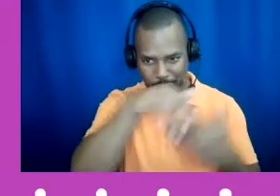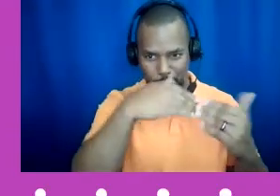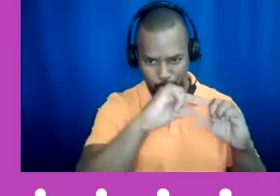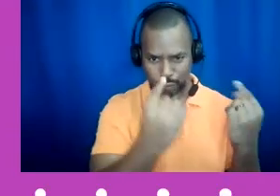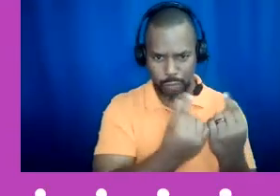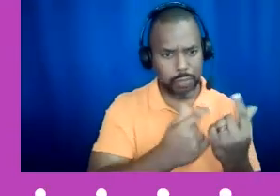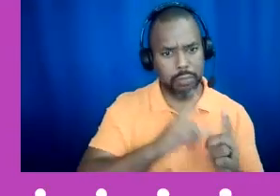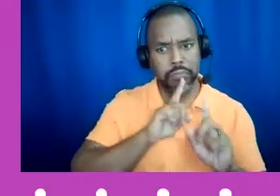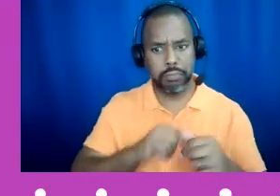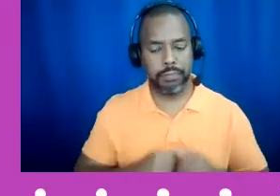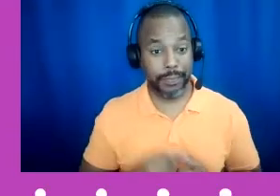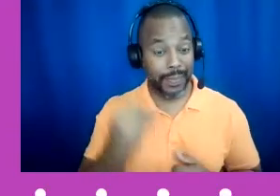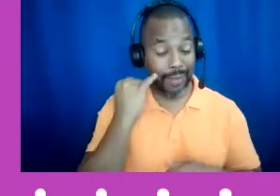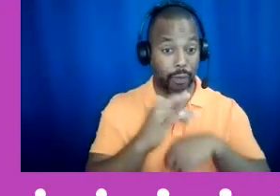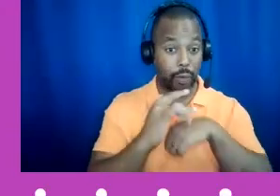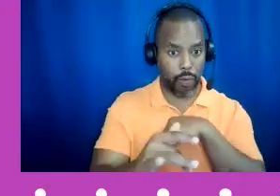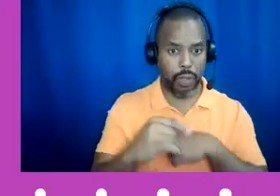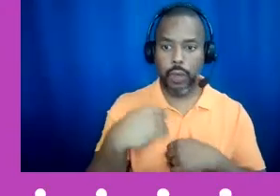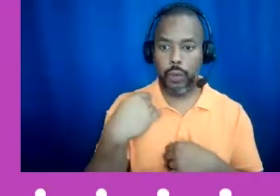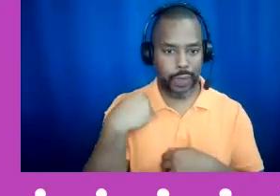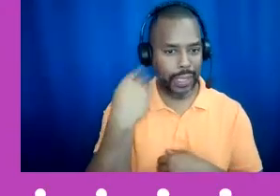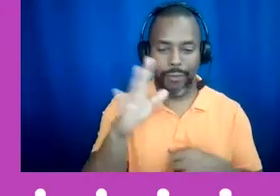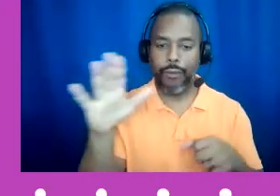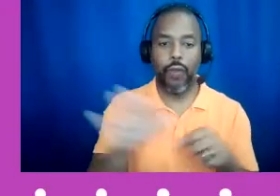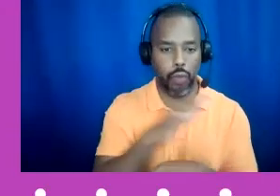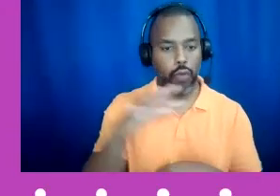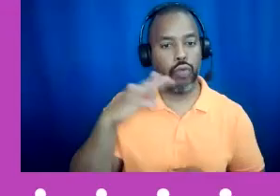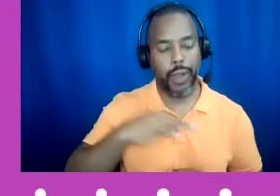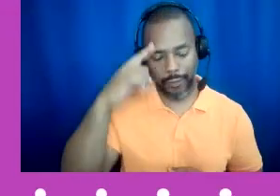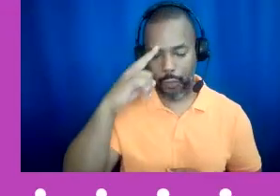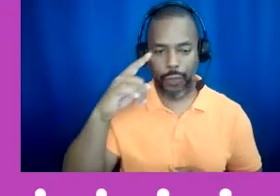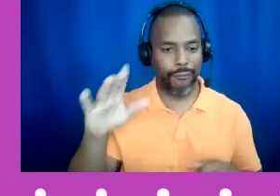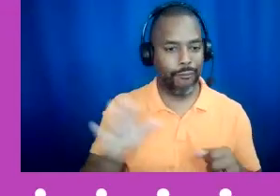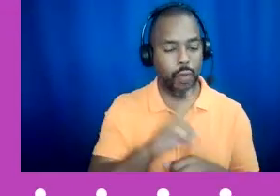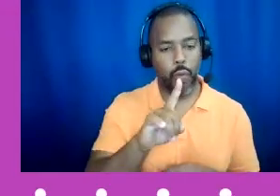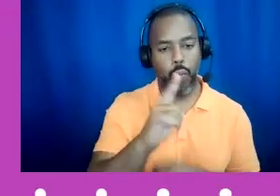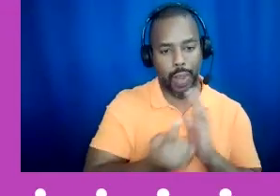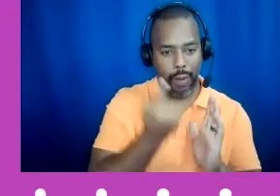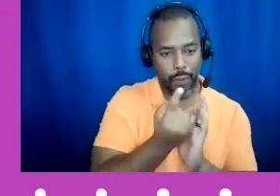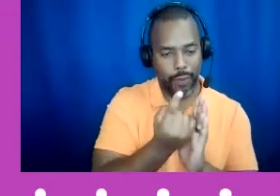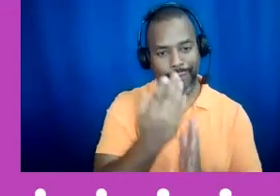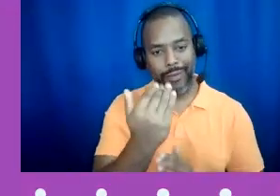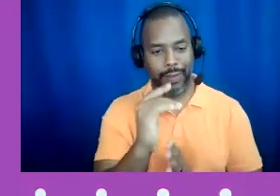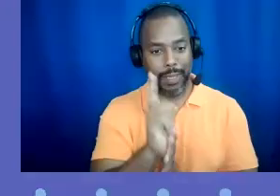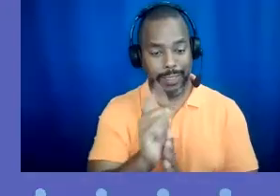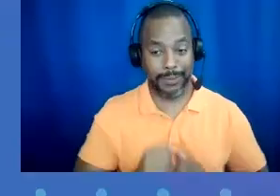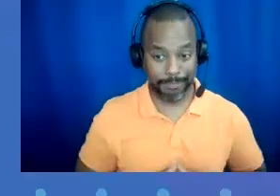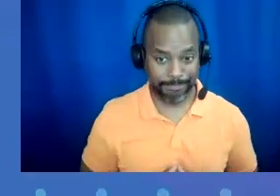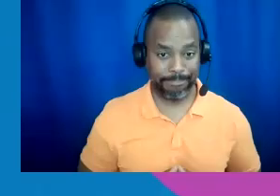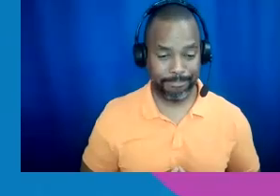If we should end early, you will receive full credit for the entire hour and 15 minutes.